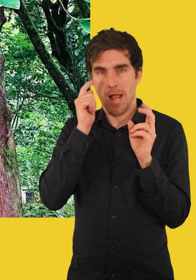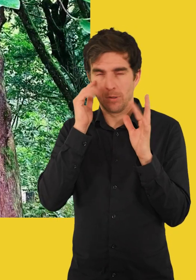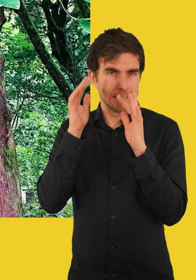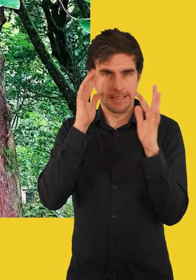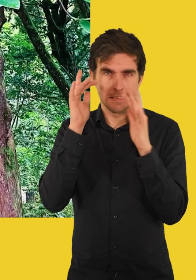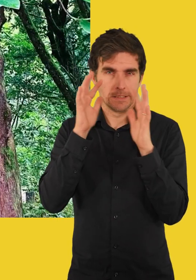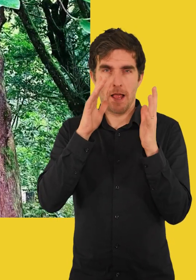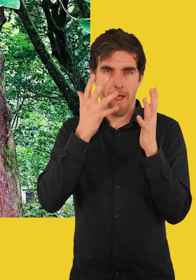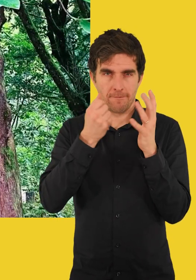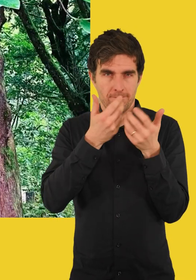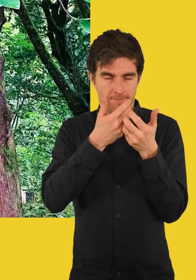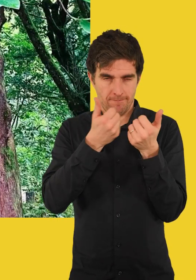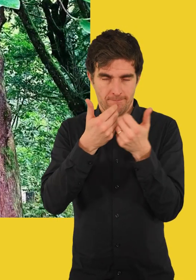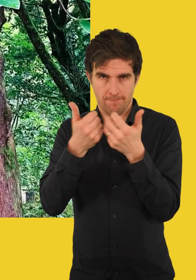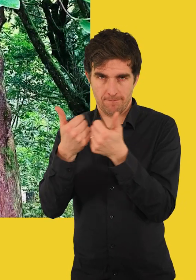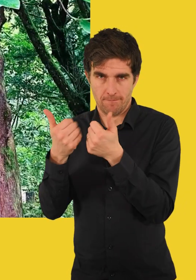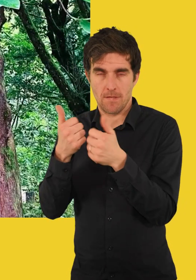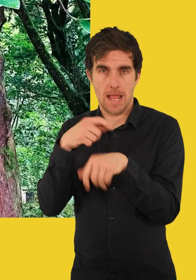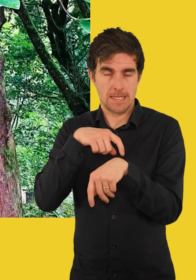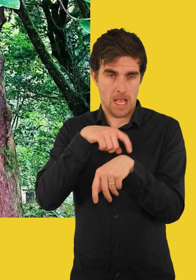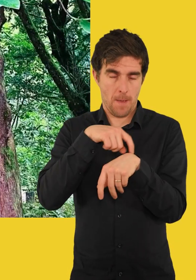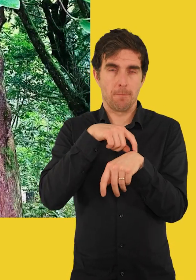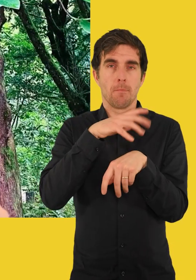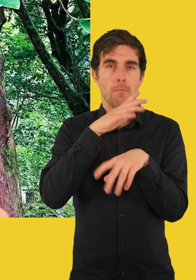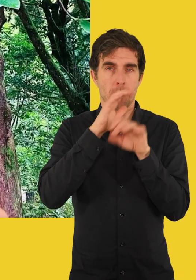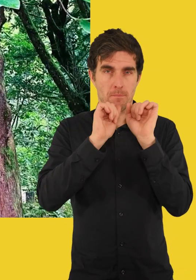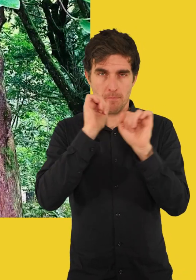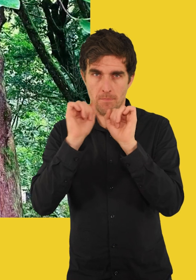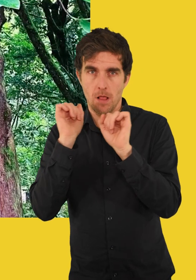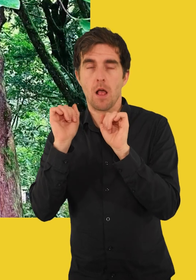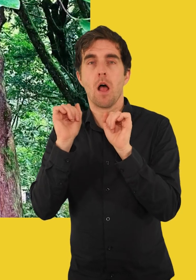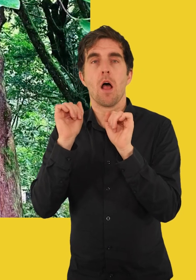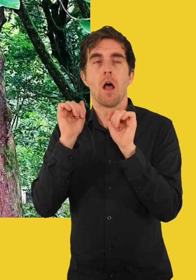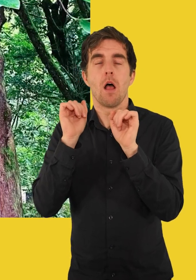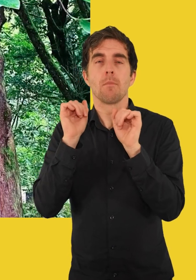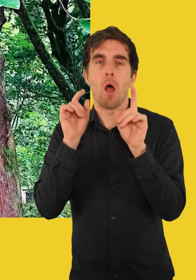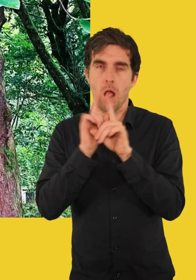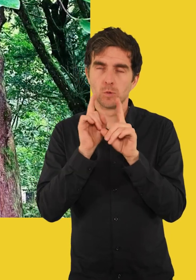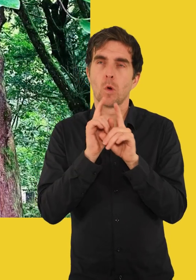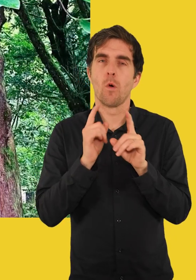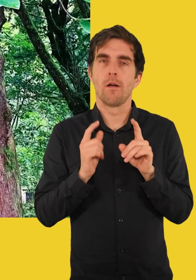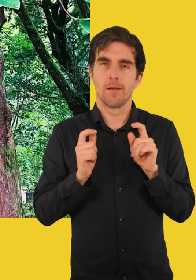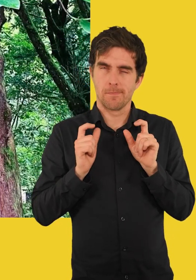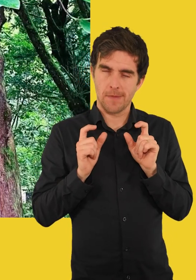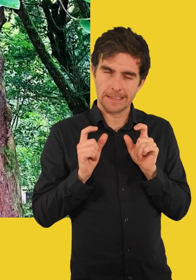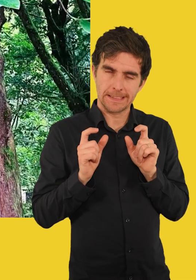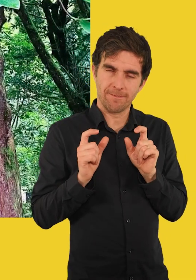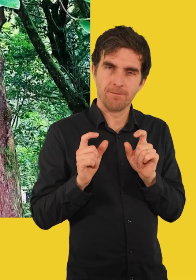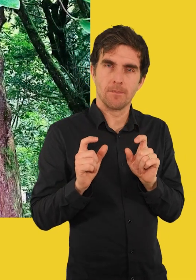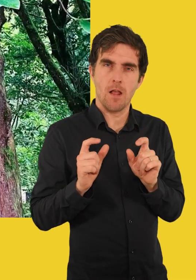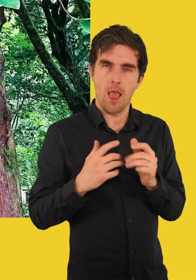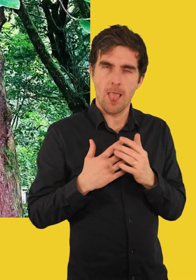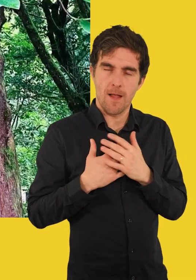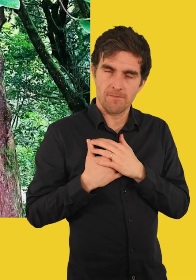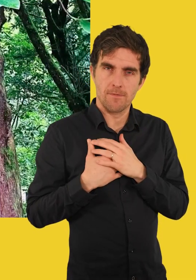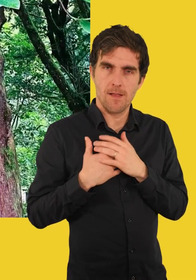jotted down disproportionality, time, multiplicity, but then also persistence, love, and